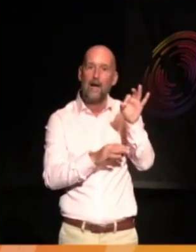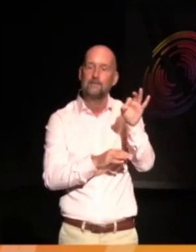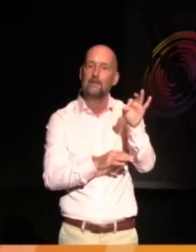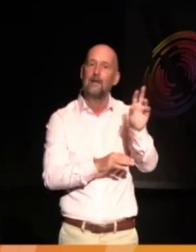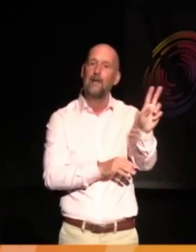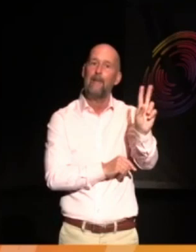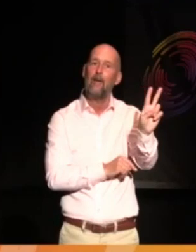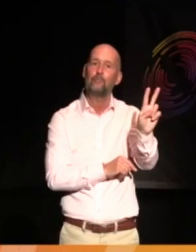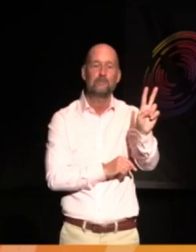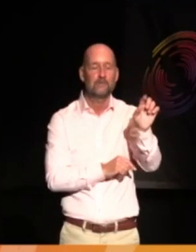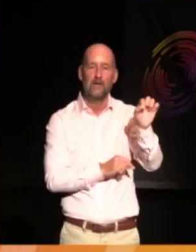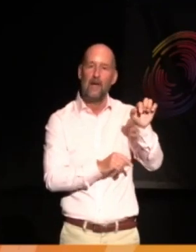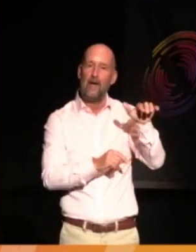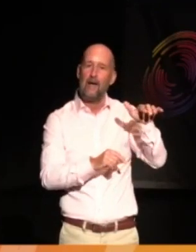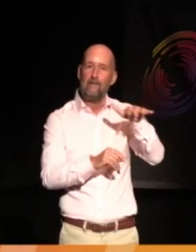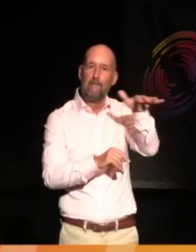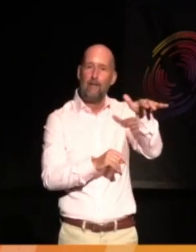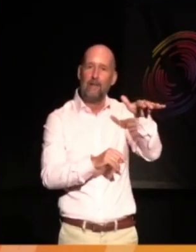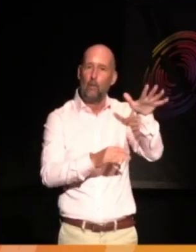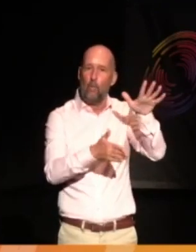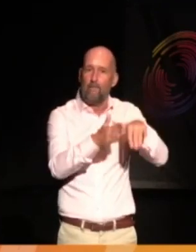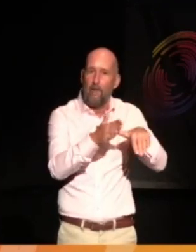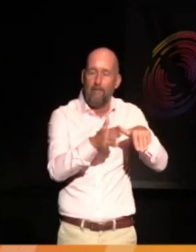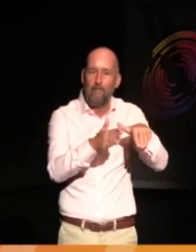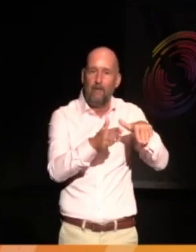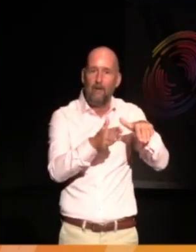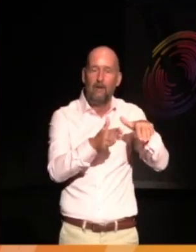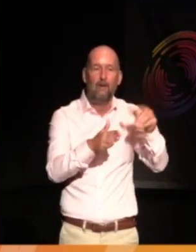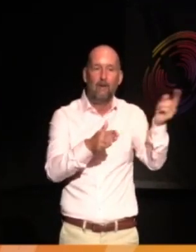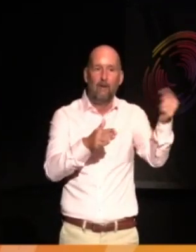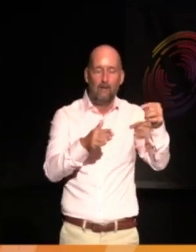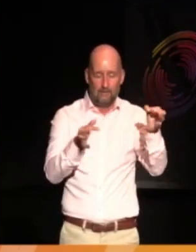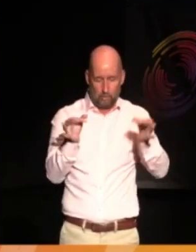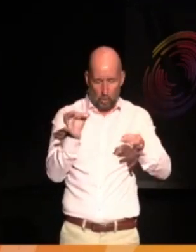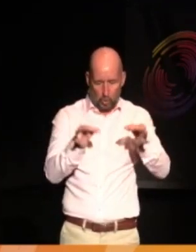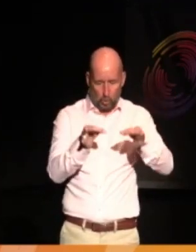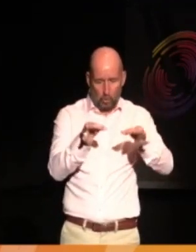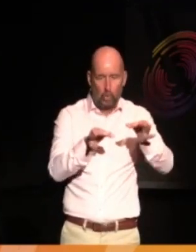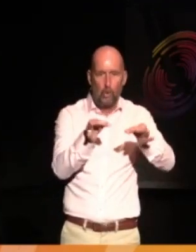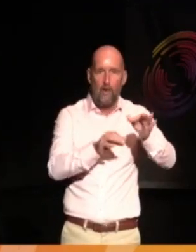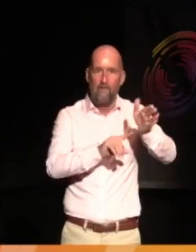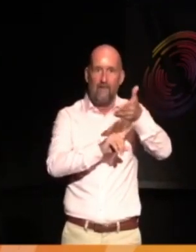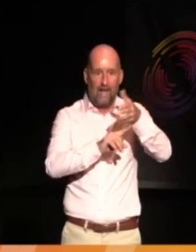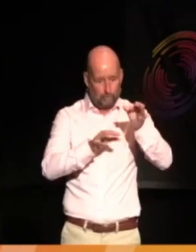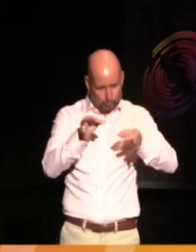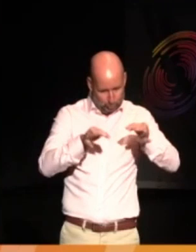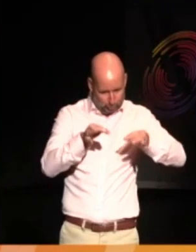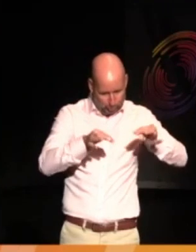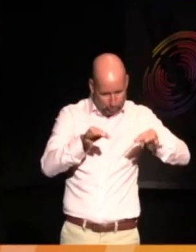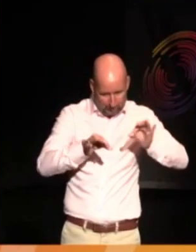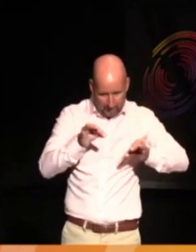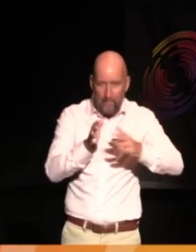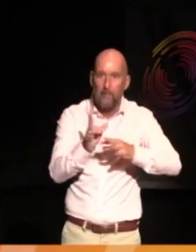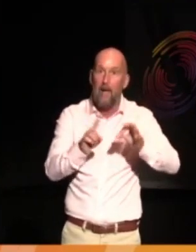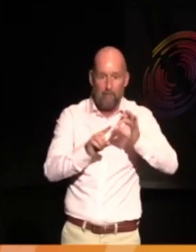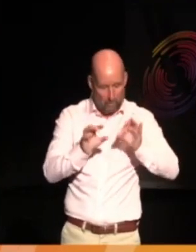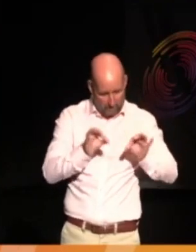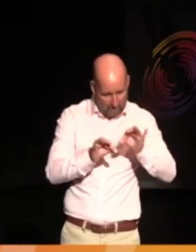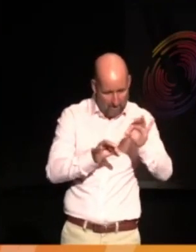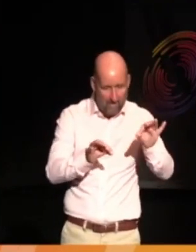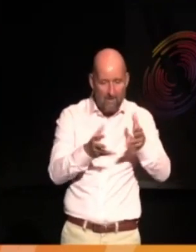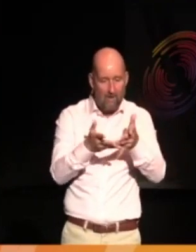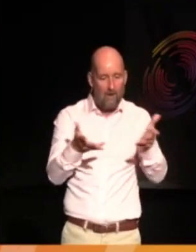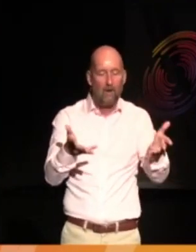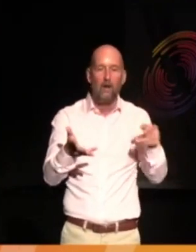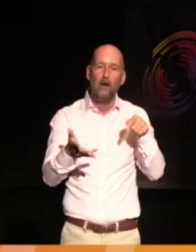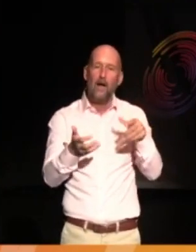else you got family from. And then they come back and we have more dots and more flags. And then from there, we talk about how they